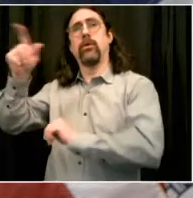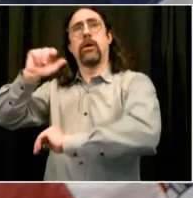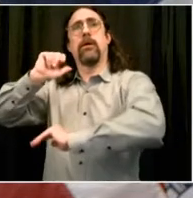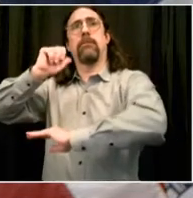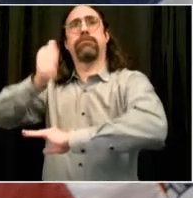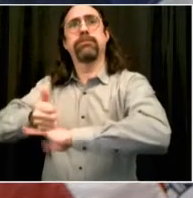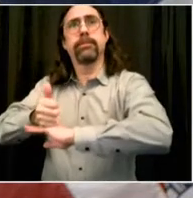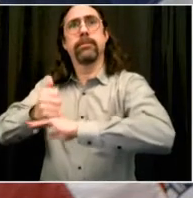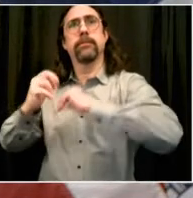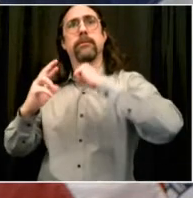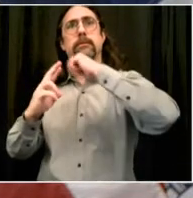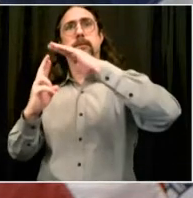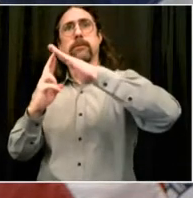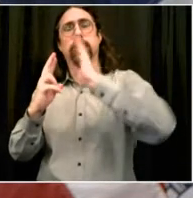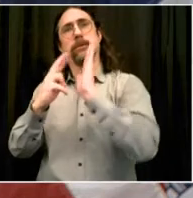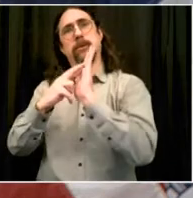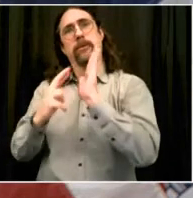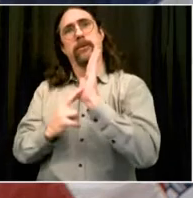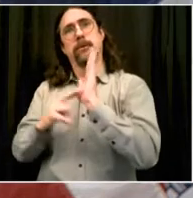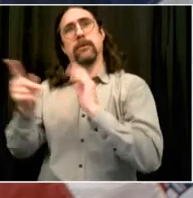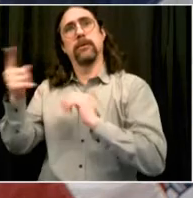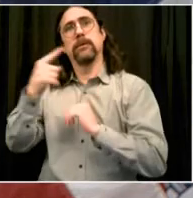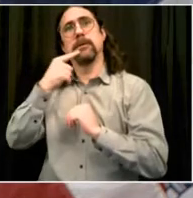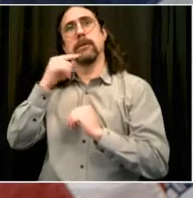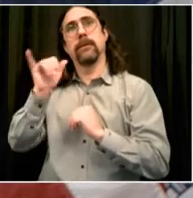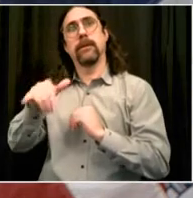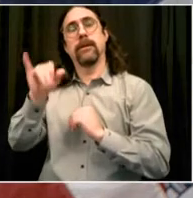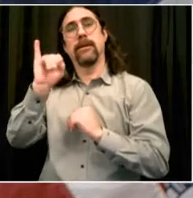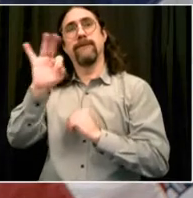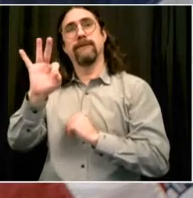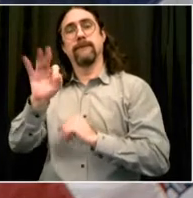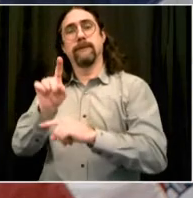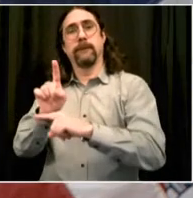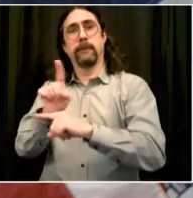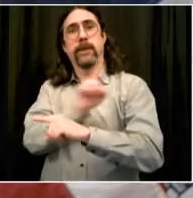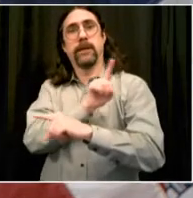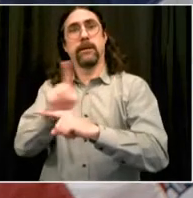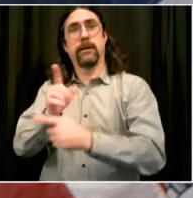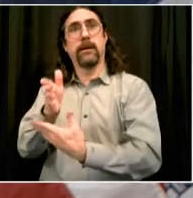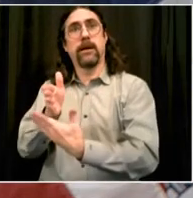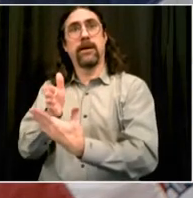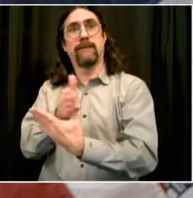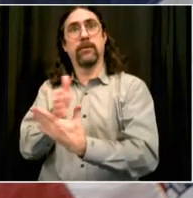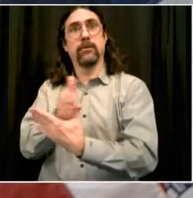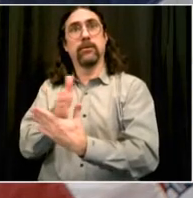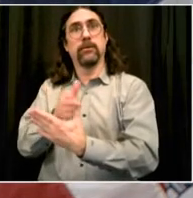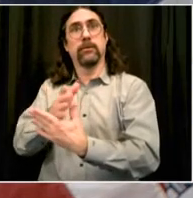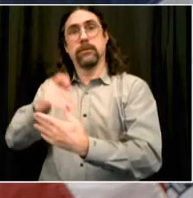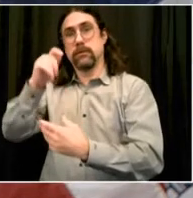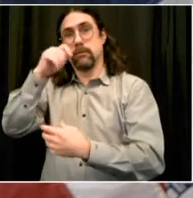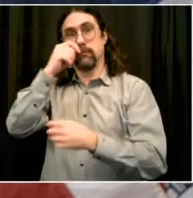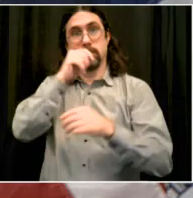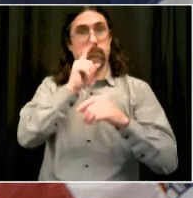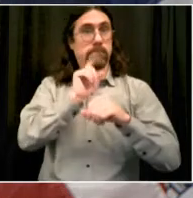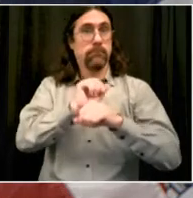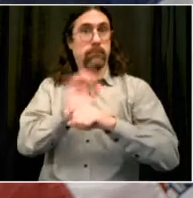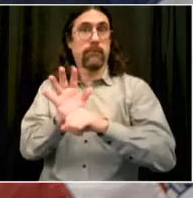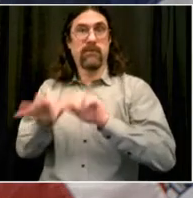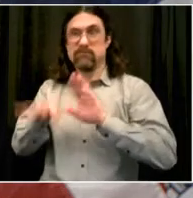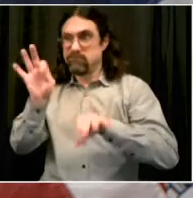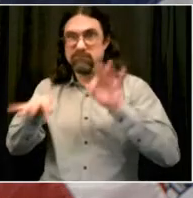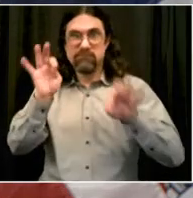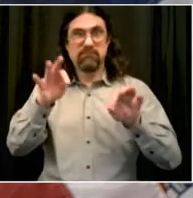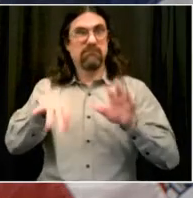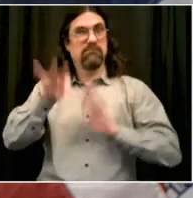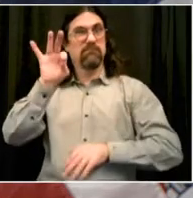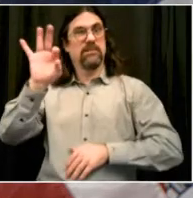guidance and, lots of things have changed in New York City, but we've heard nothing about this rule recently. And so I'm, and it